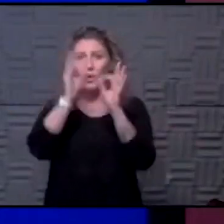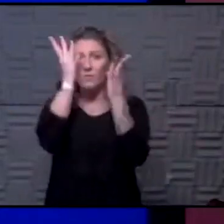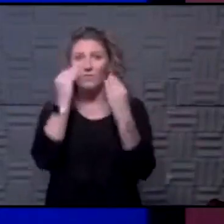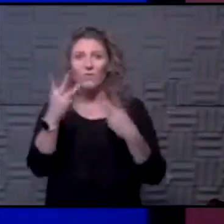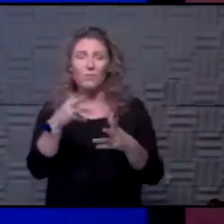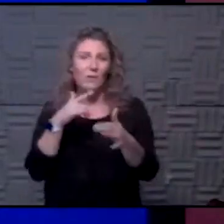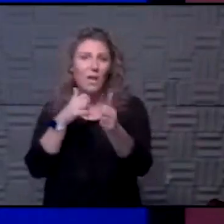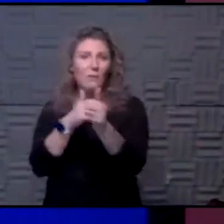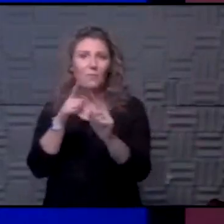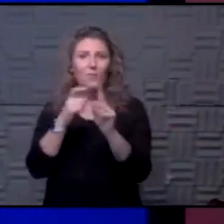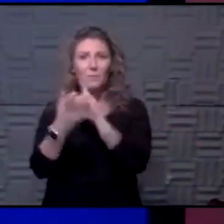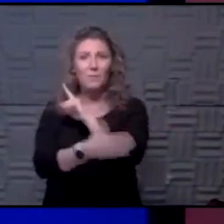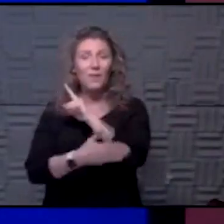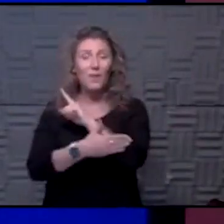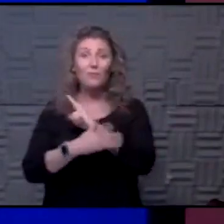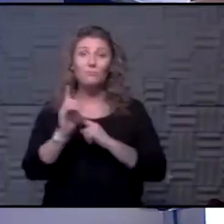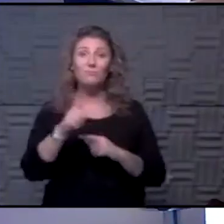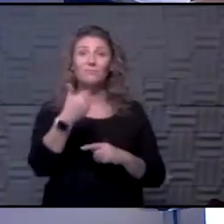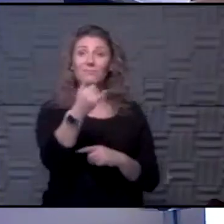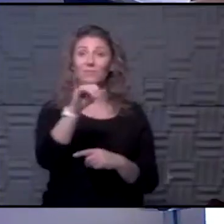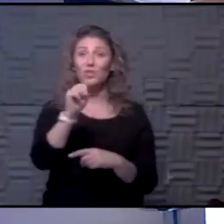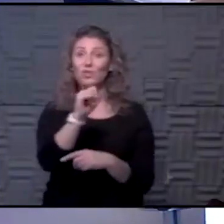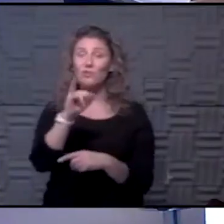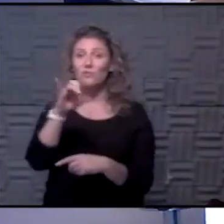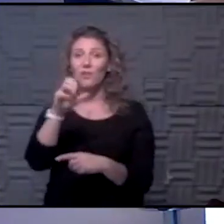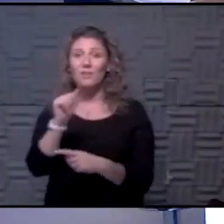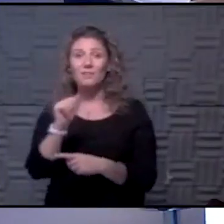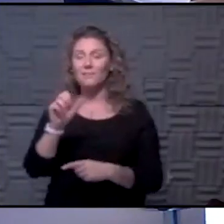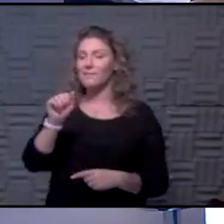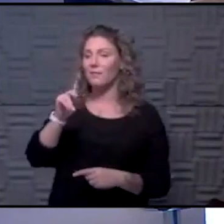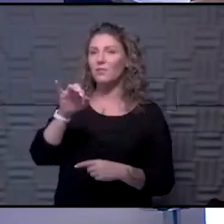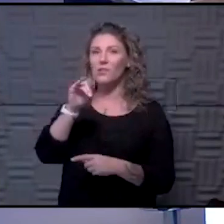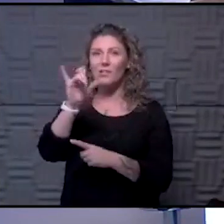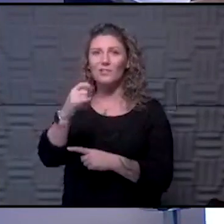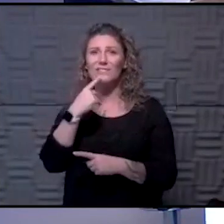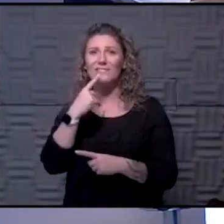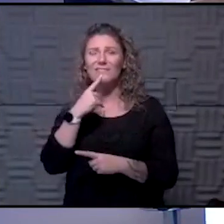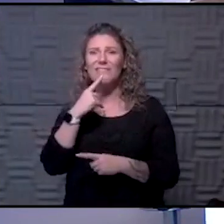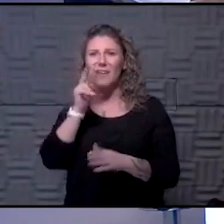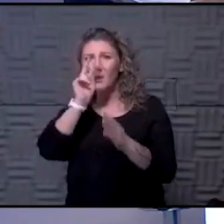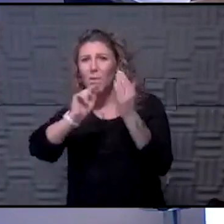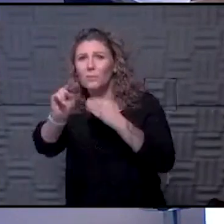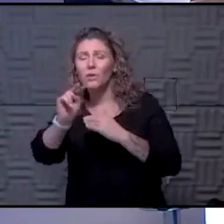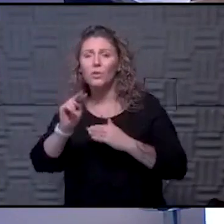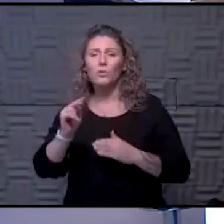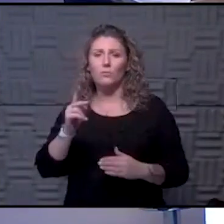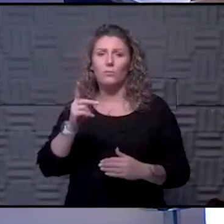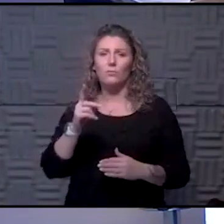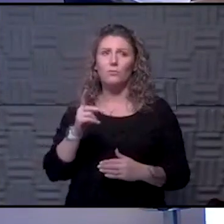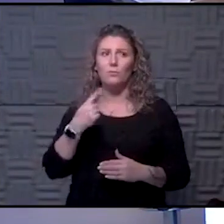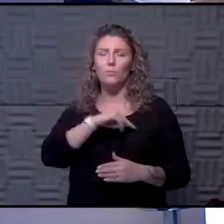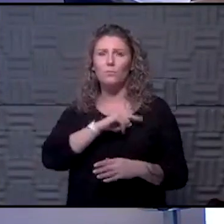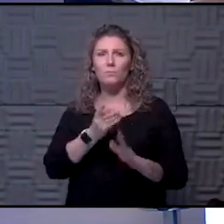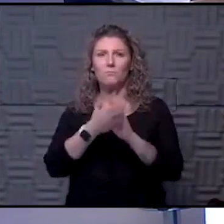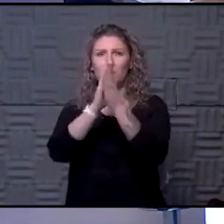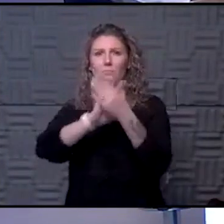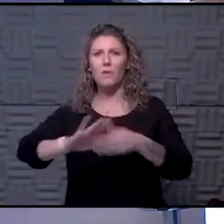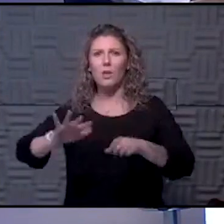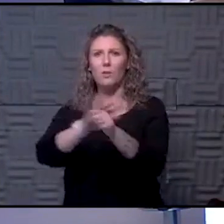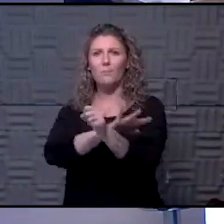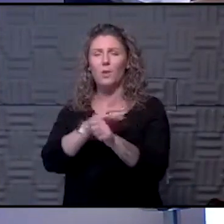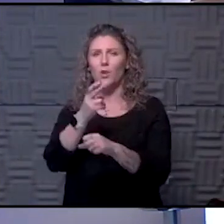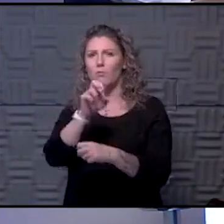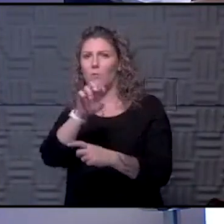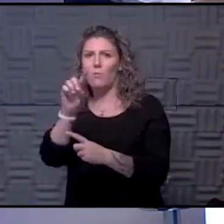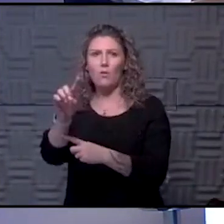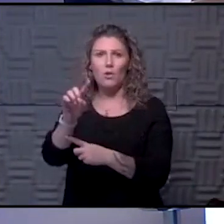updates from these counties. Jessica? Ashley says that there are some projections are saying that we can get to herd immunity at our current pace